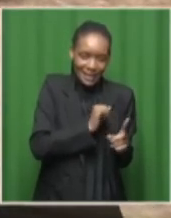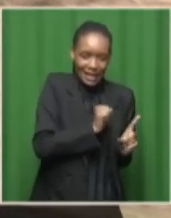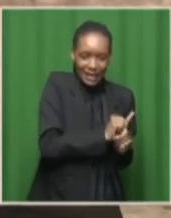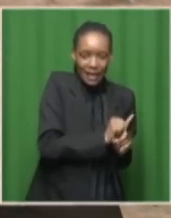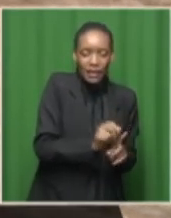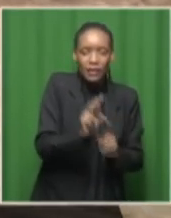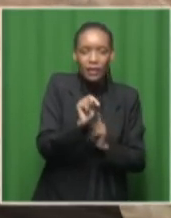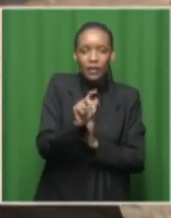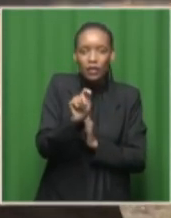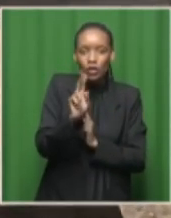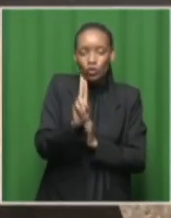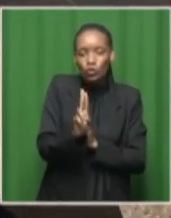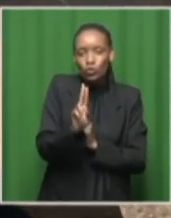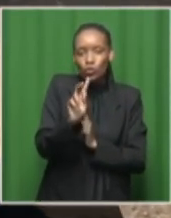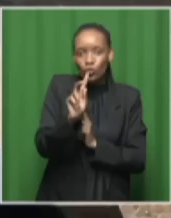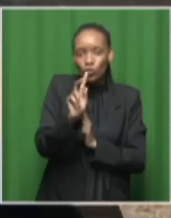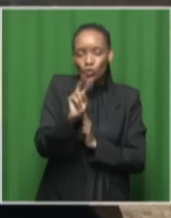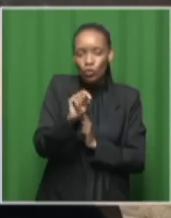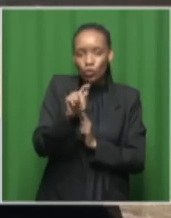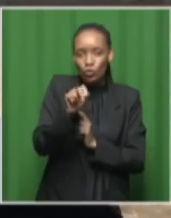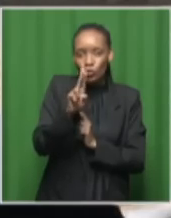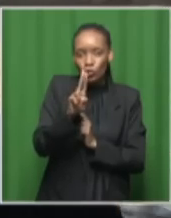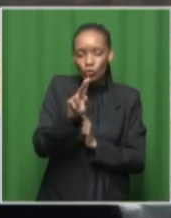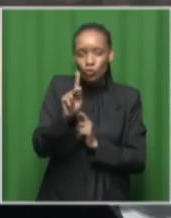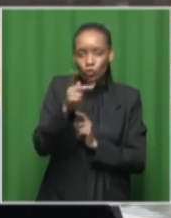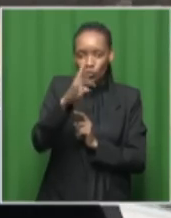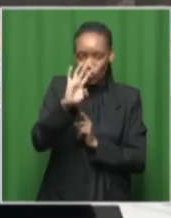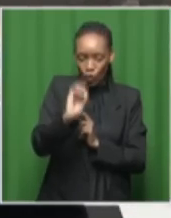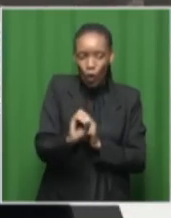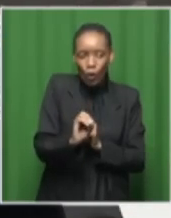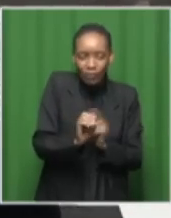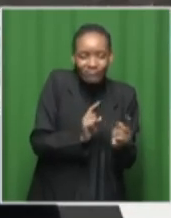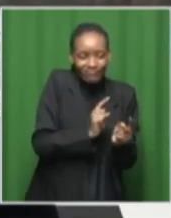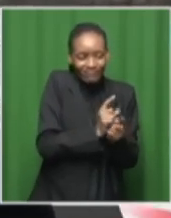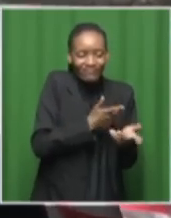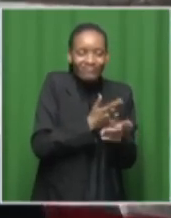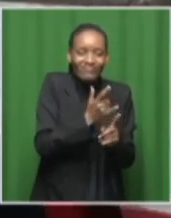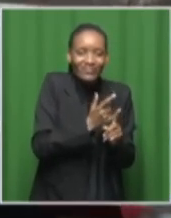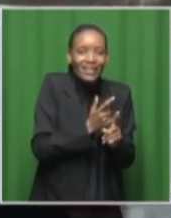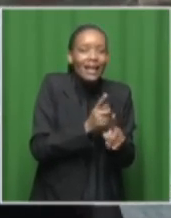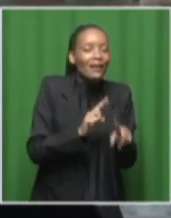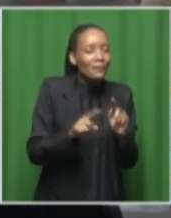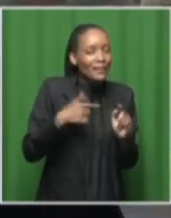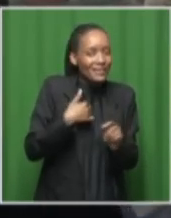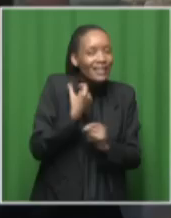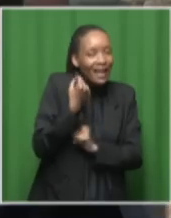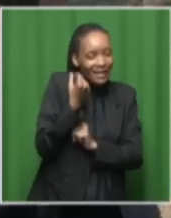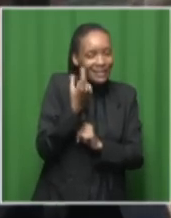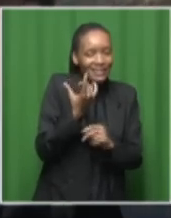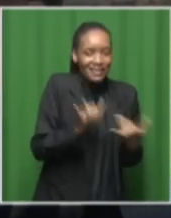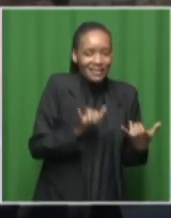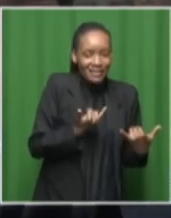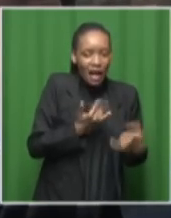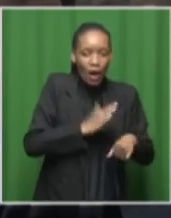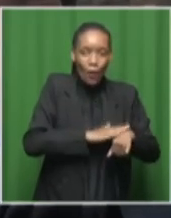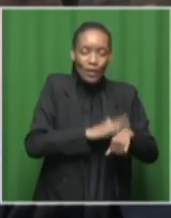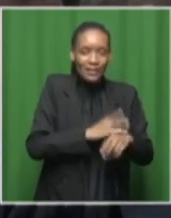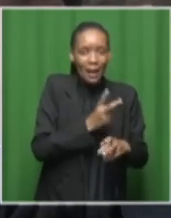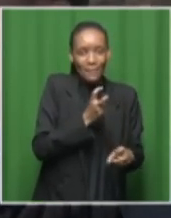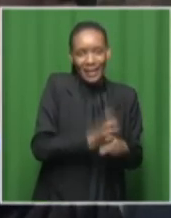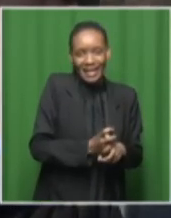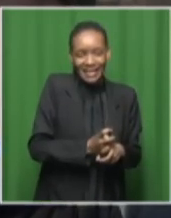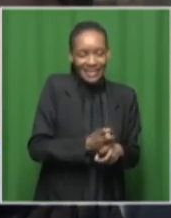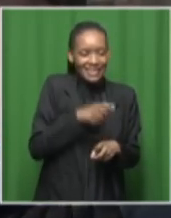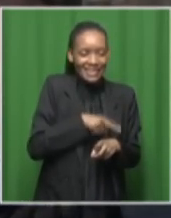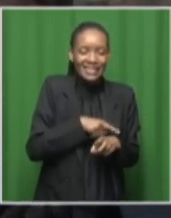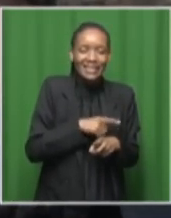Buthelezi, but of course we do understand that it is a difficult time for for the family. Just it's hours that we're